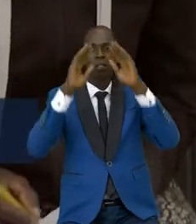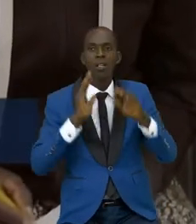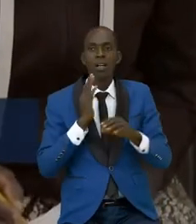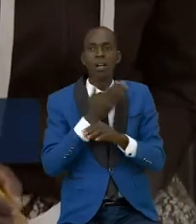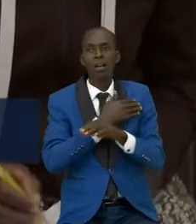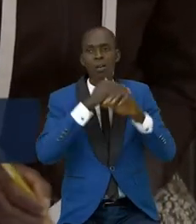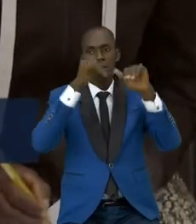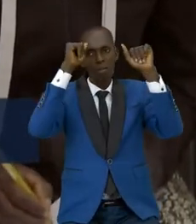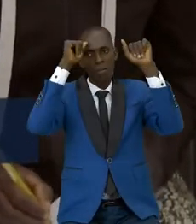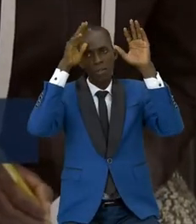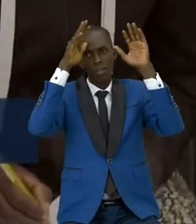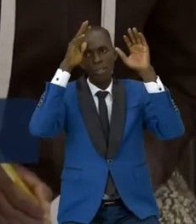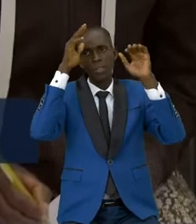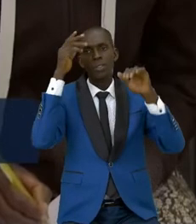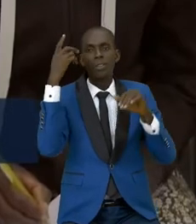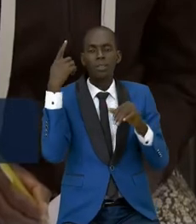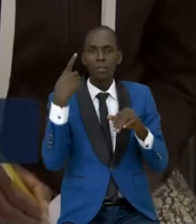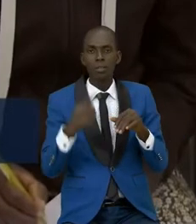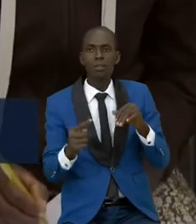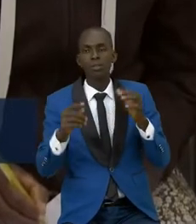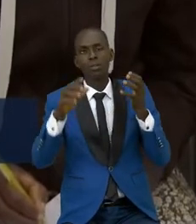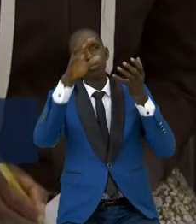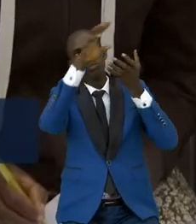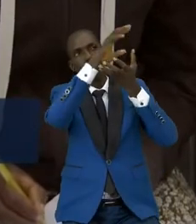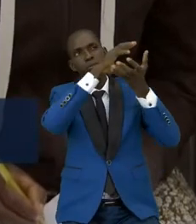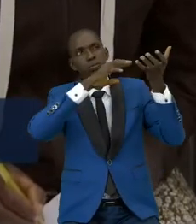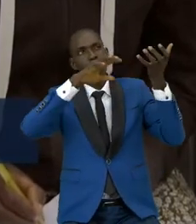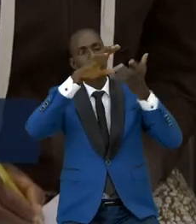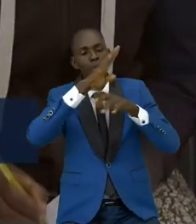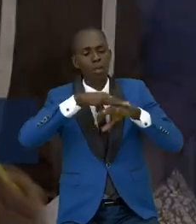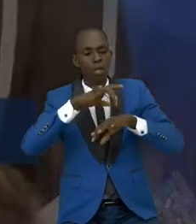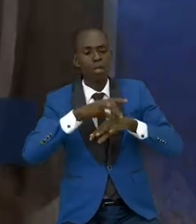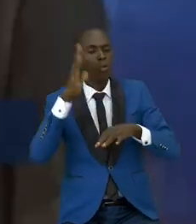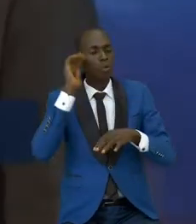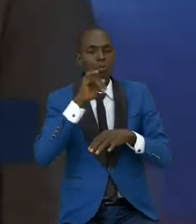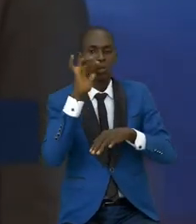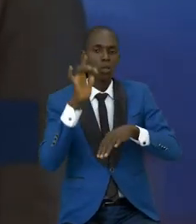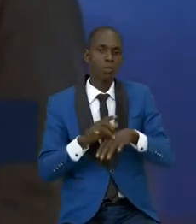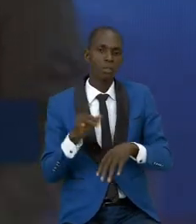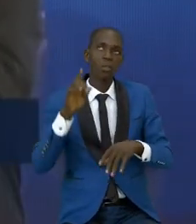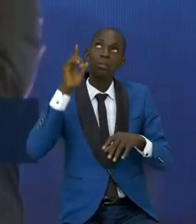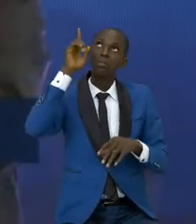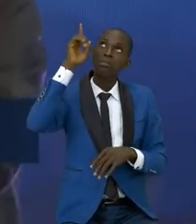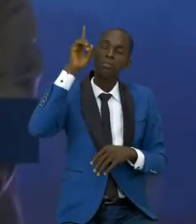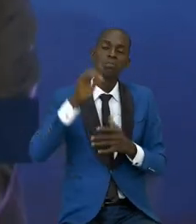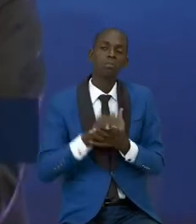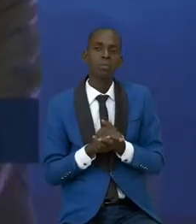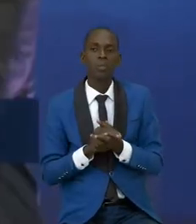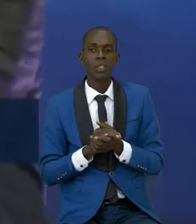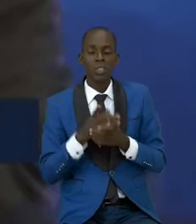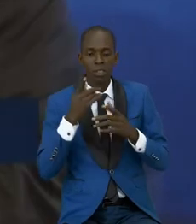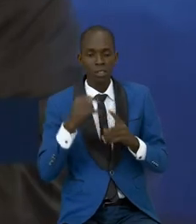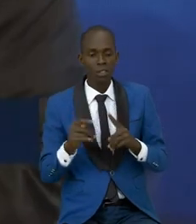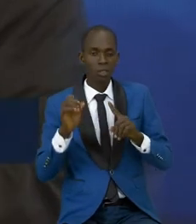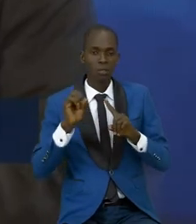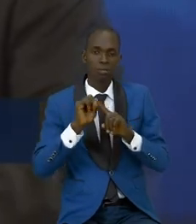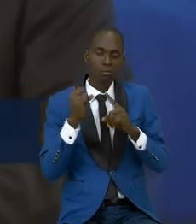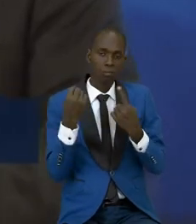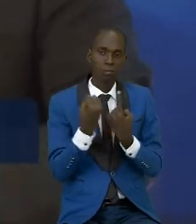Father, the storms on earth do not affect him. The situation on